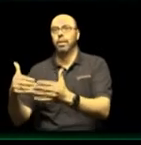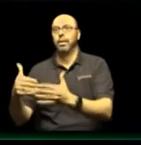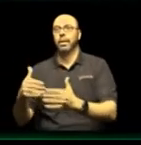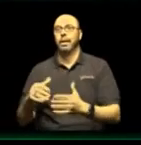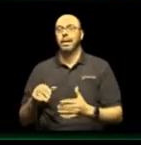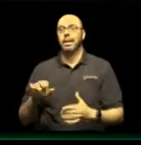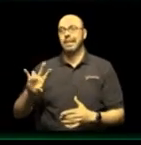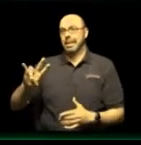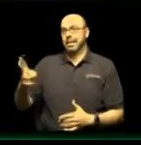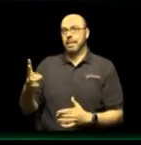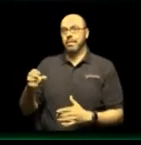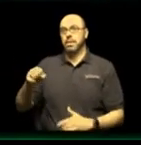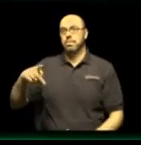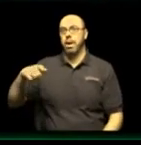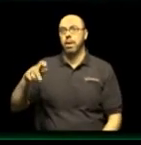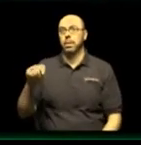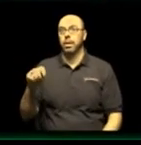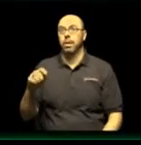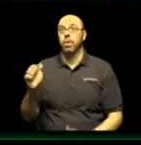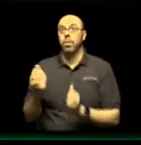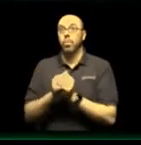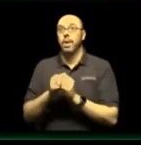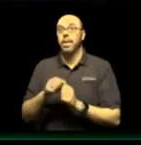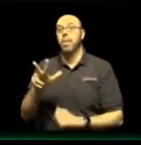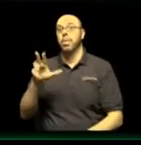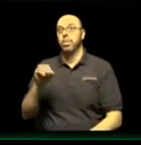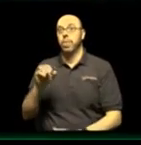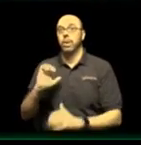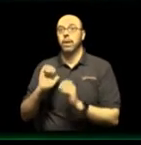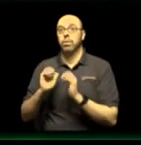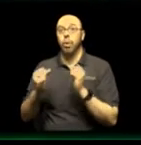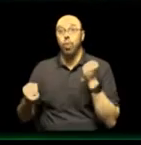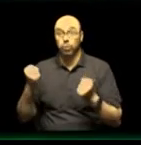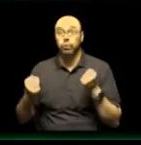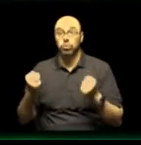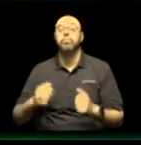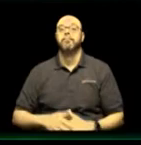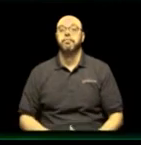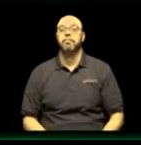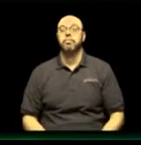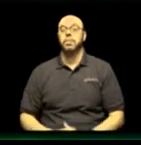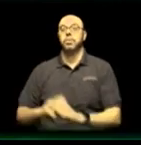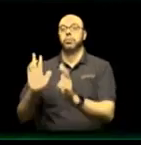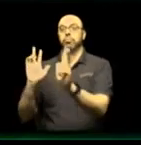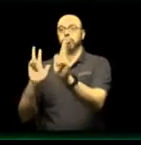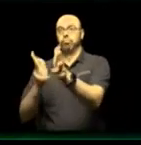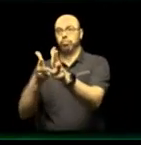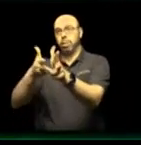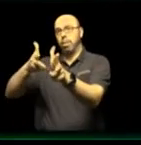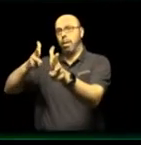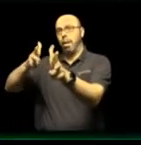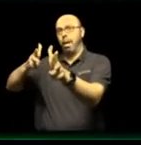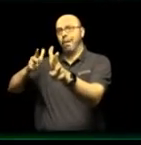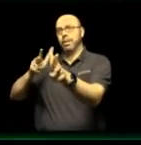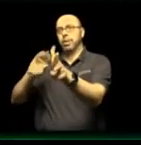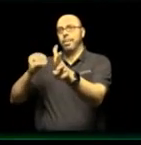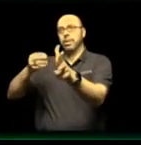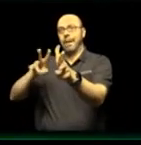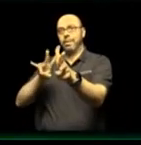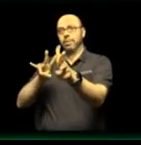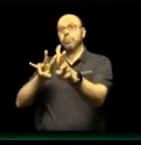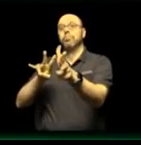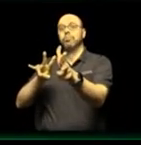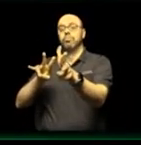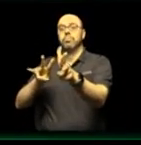7th spot in a line of 30 cars. correct. So I start 7th. Okay, I was expecting to be